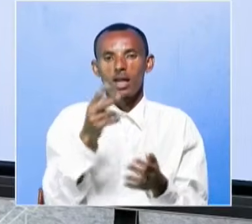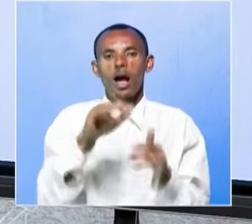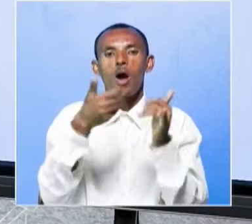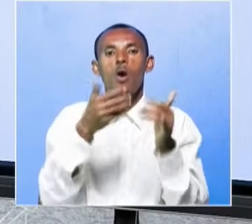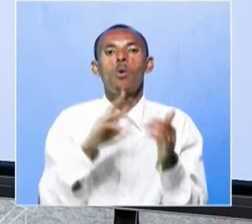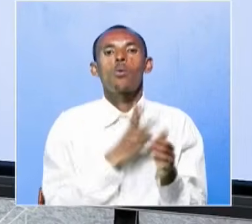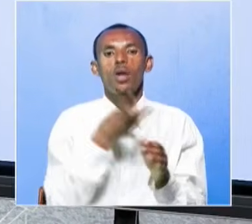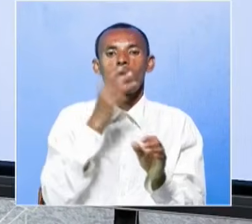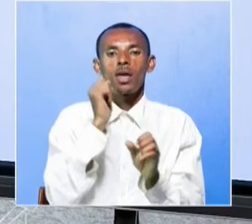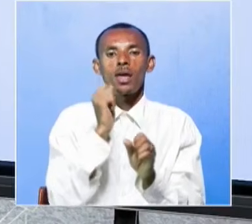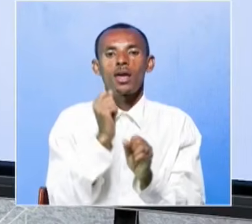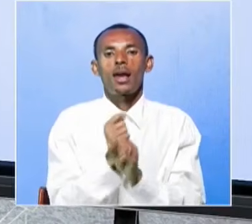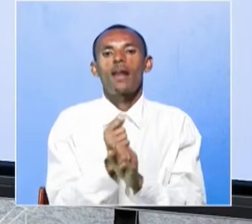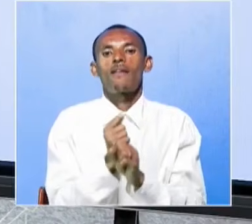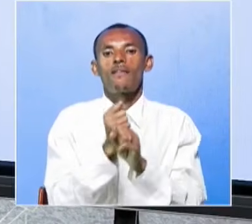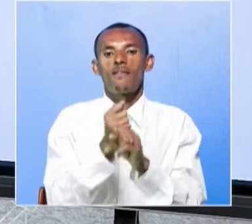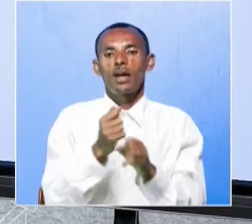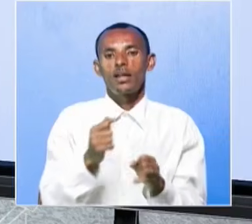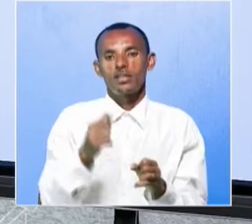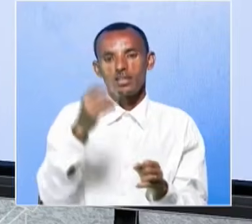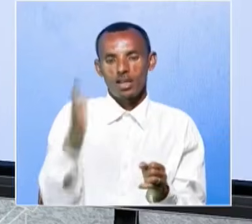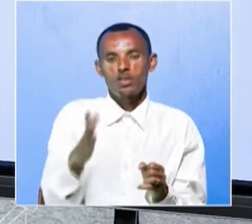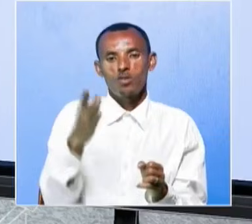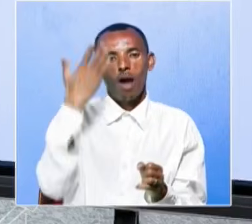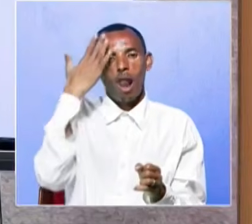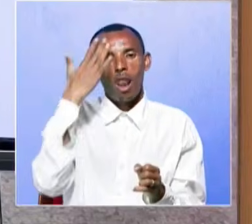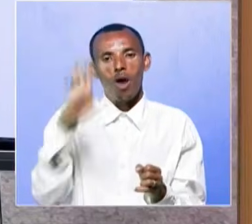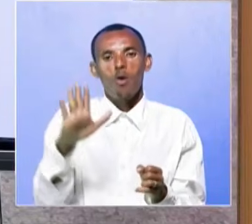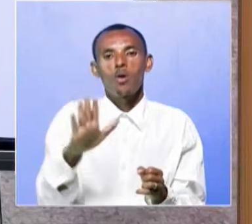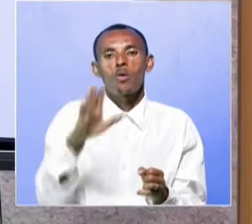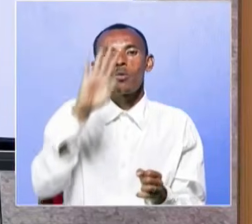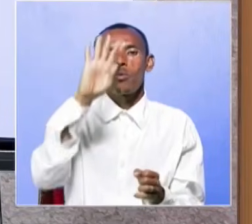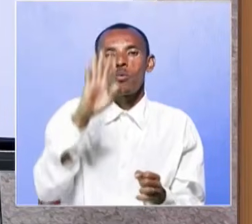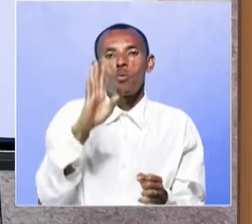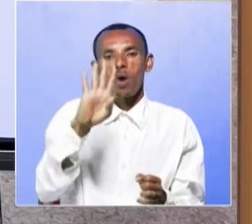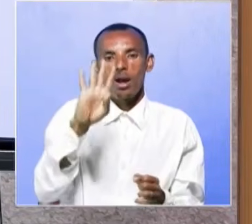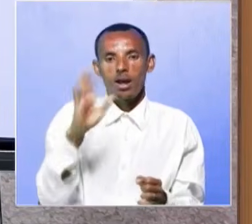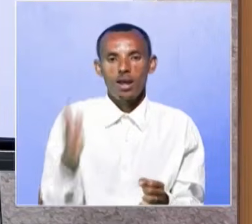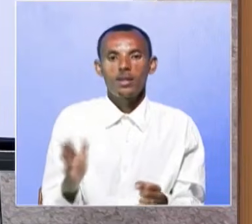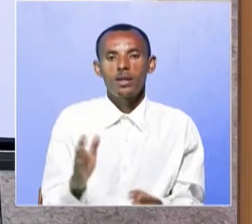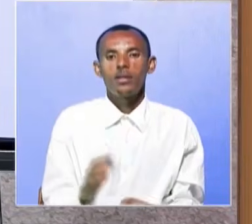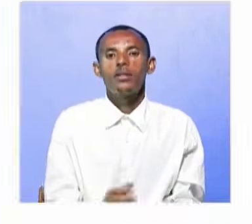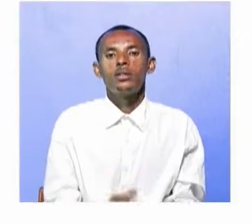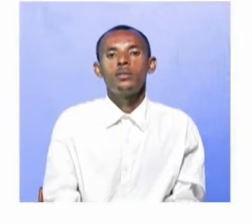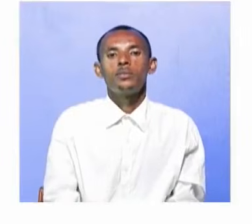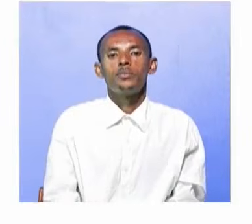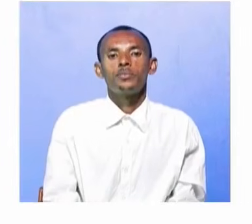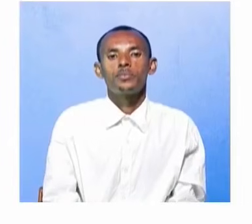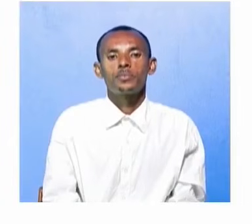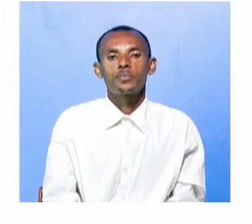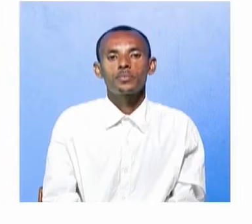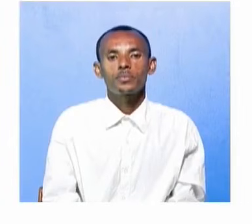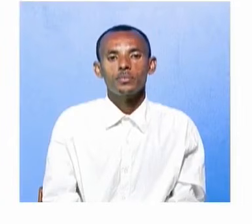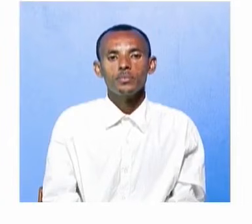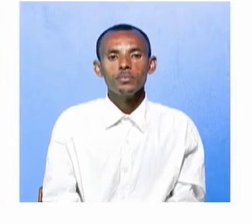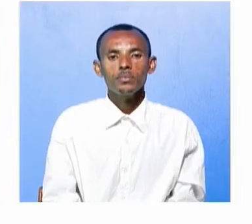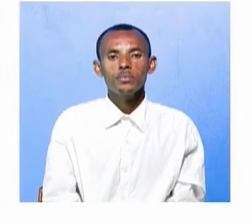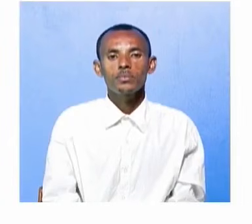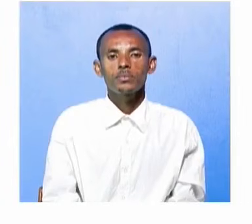can find the sides of the unknown quadrilateral. Okay, say